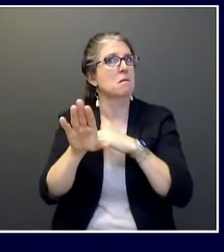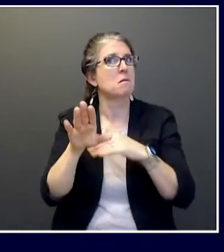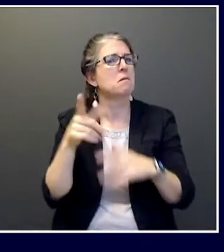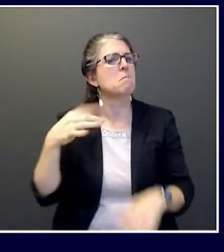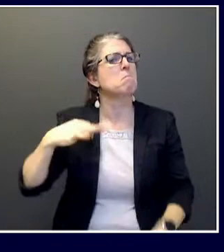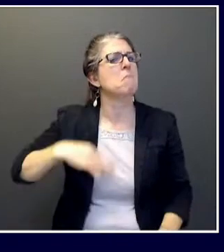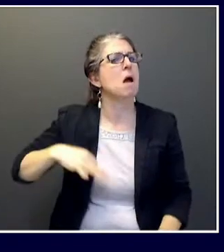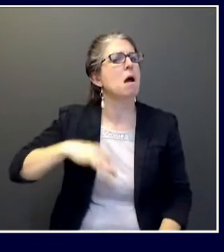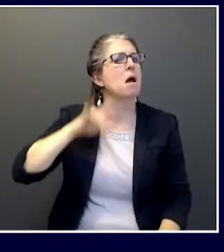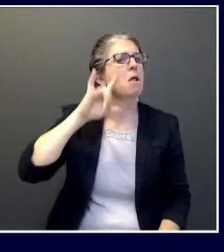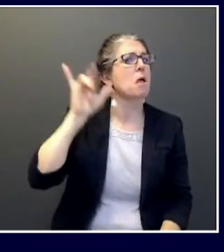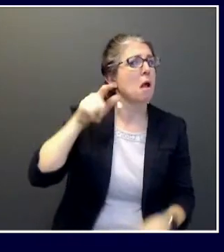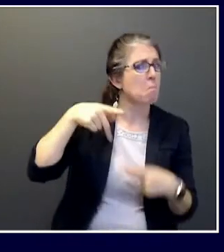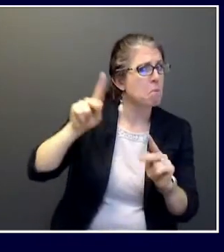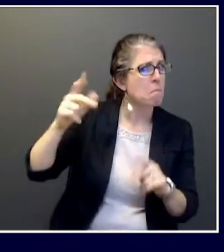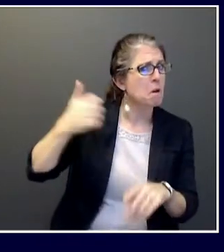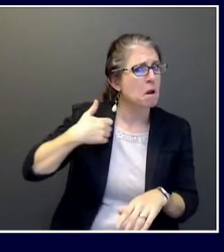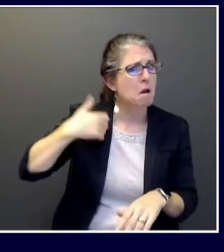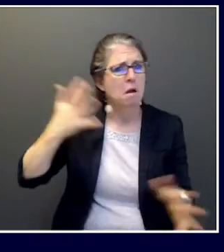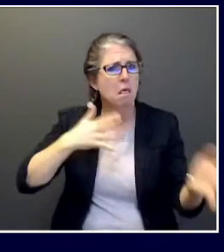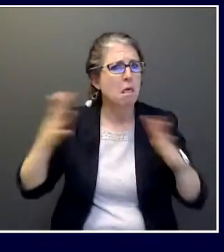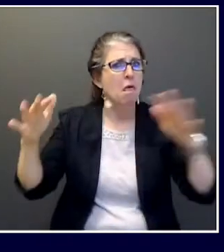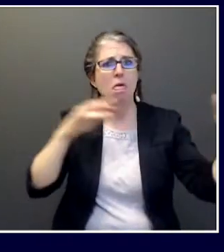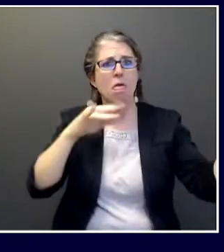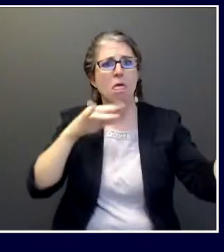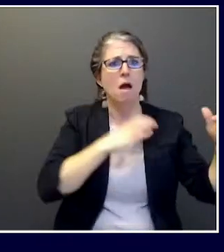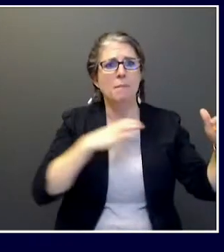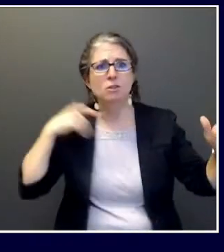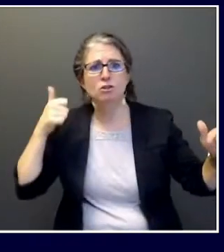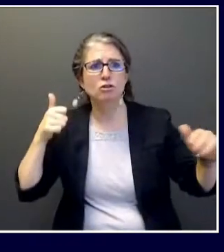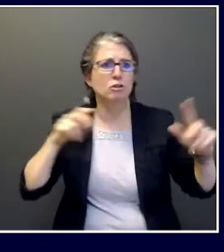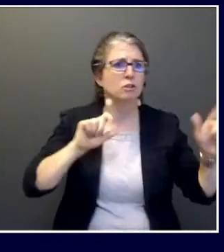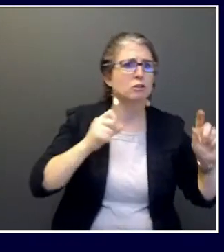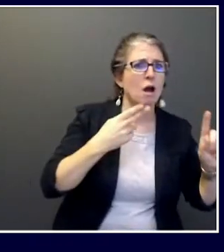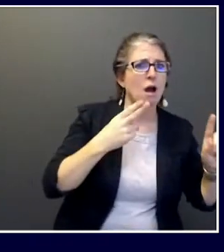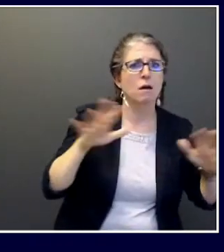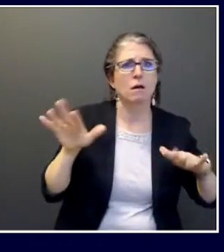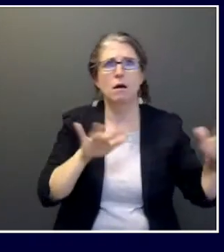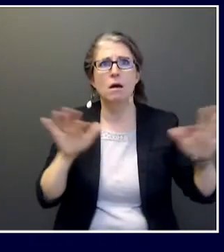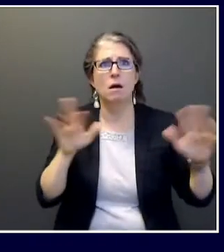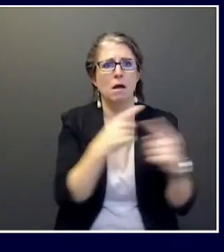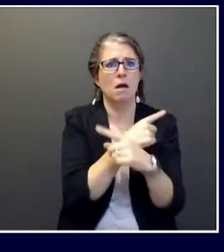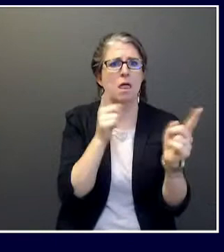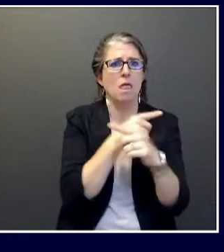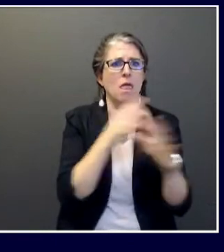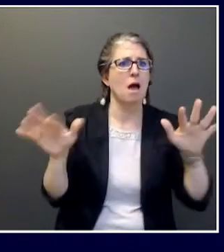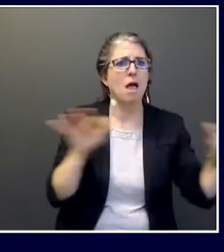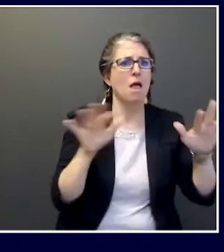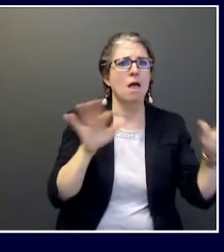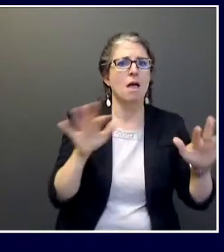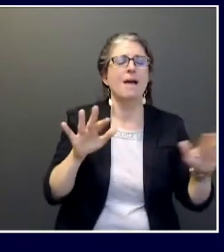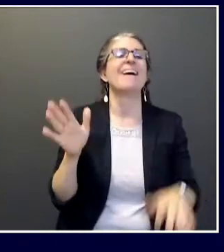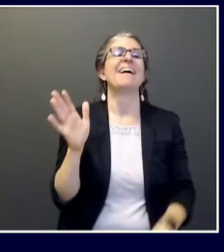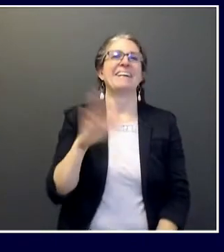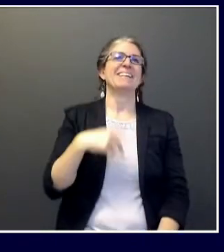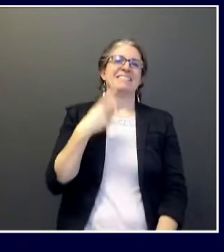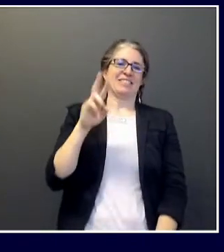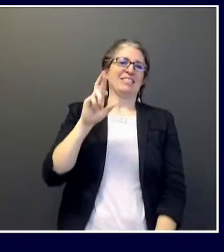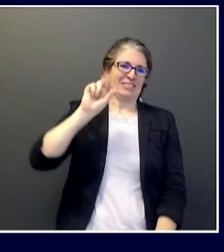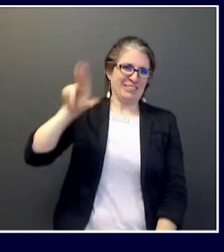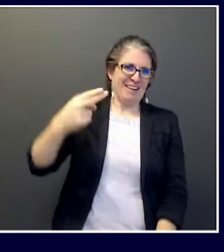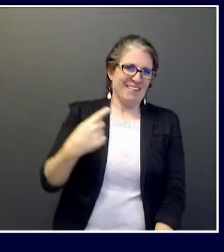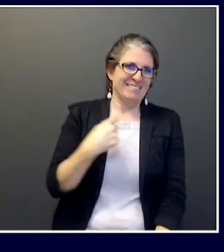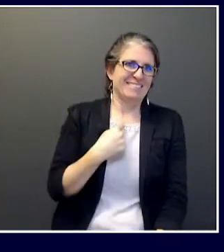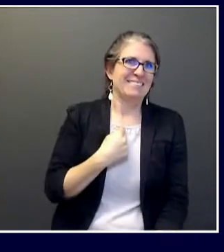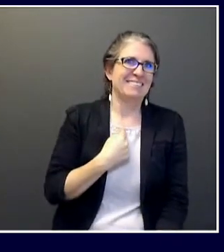I can start. Oh, go ahead, Commissioner, please. Well, I think okay. Patrick, one note there, Patrick, is that as